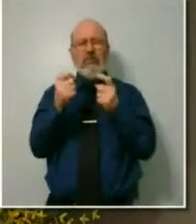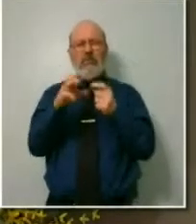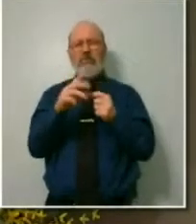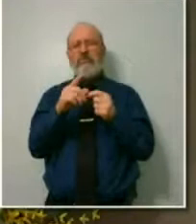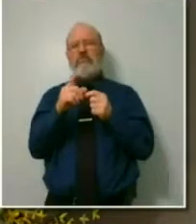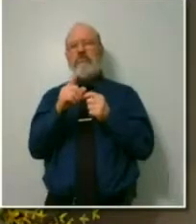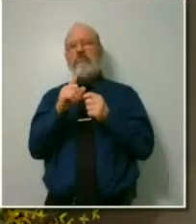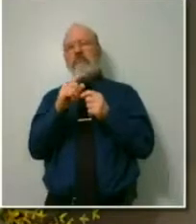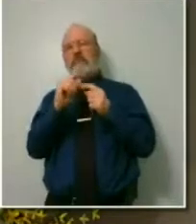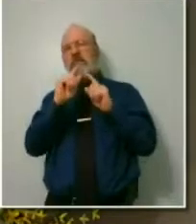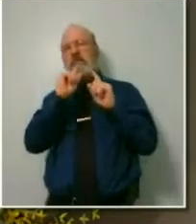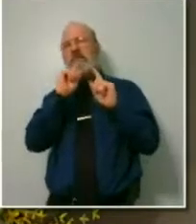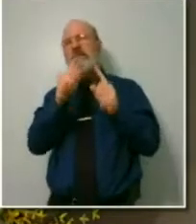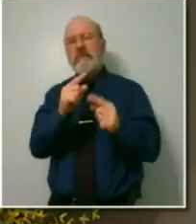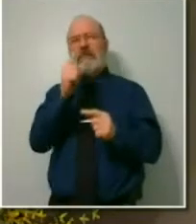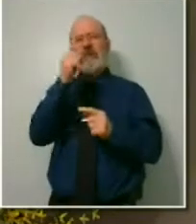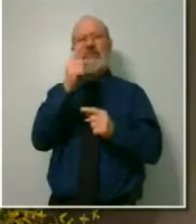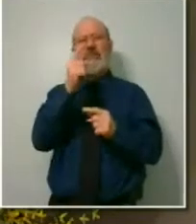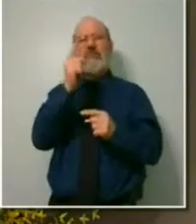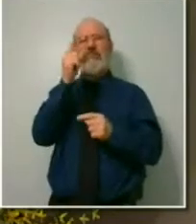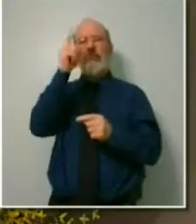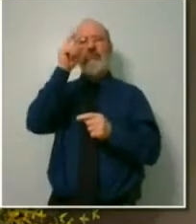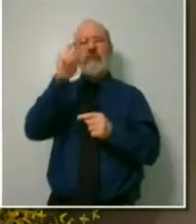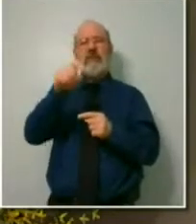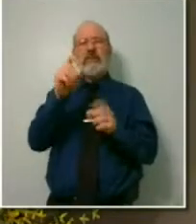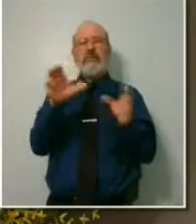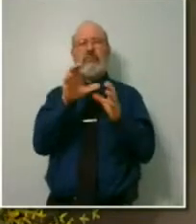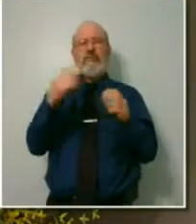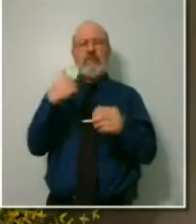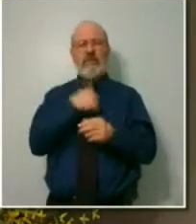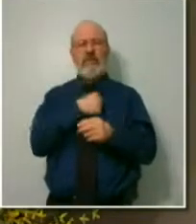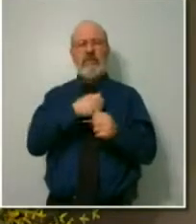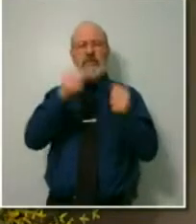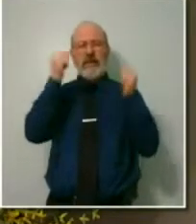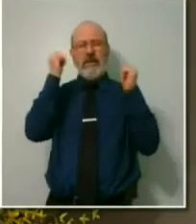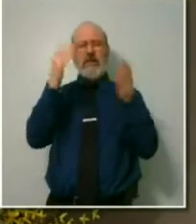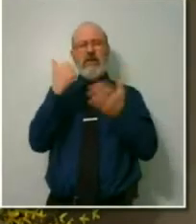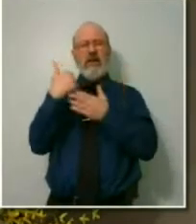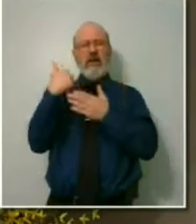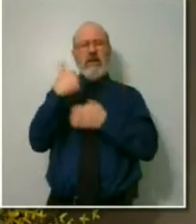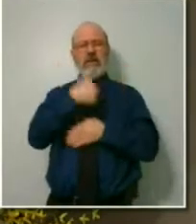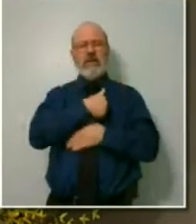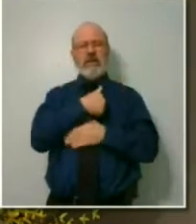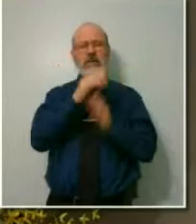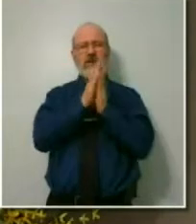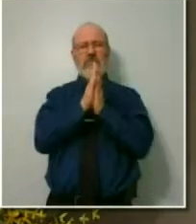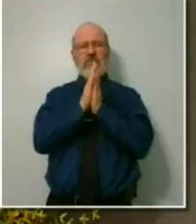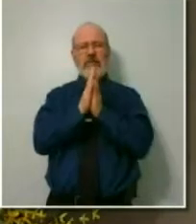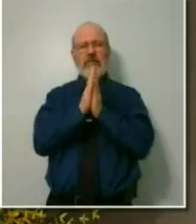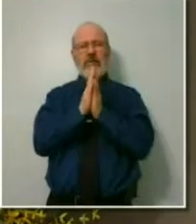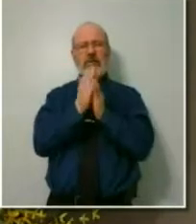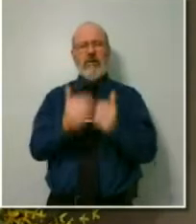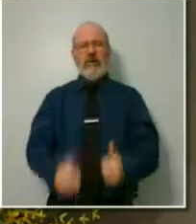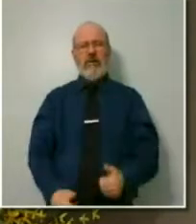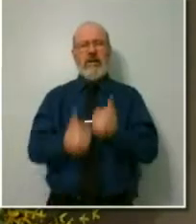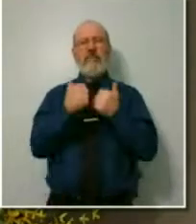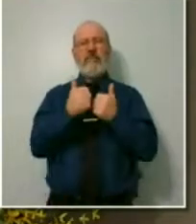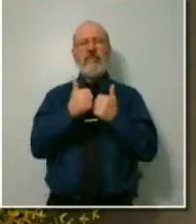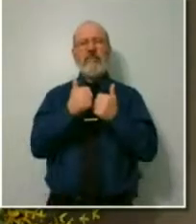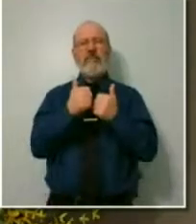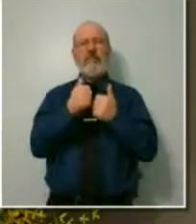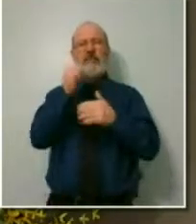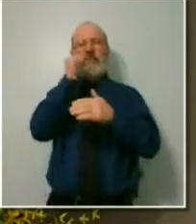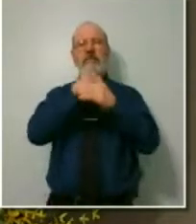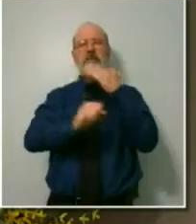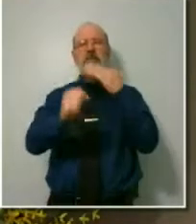to you what you should do for us. Father, help us in our prayer time and in our life just to be submissive, to be